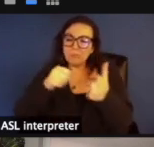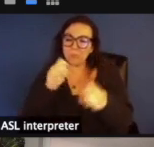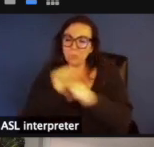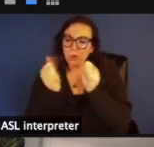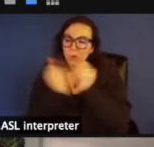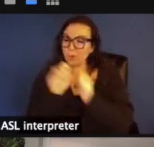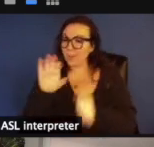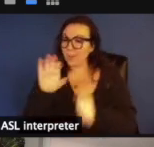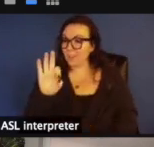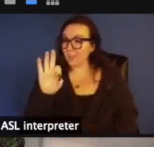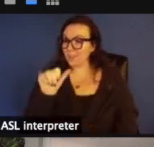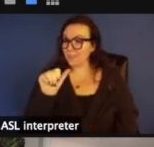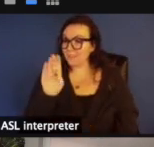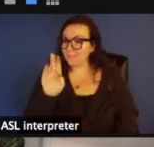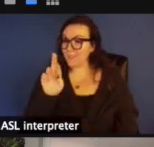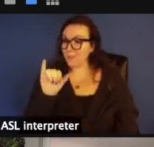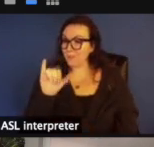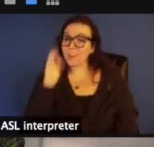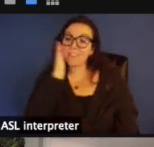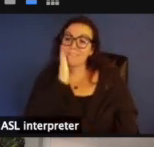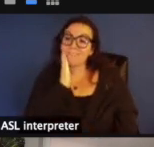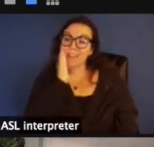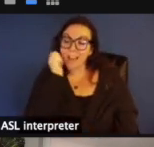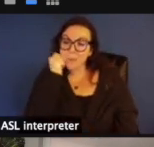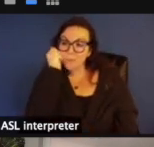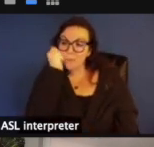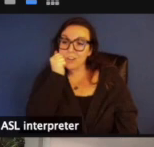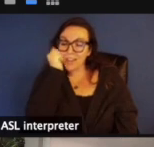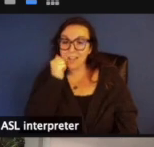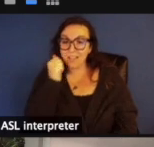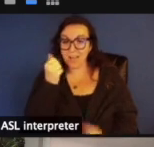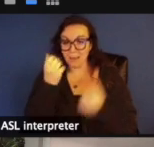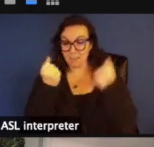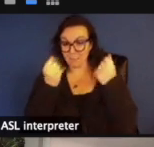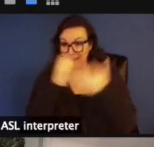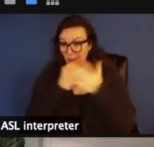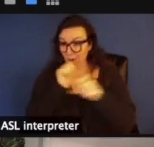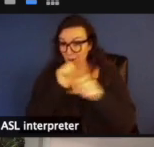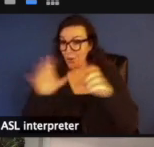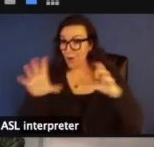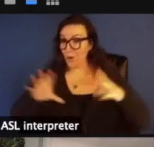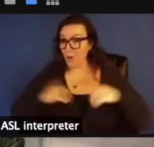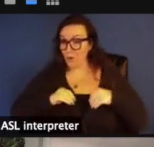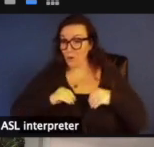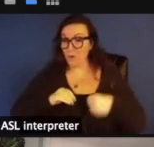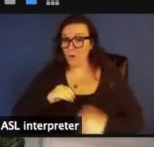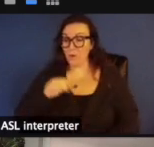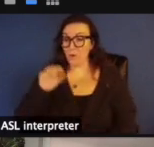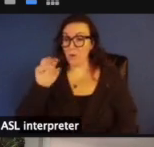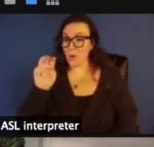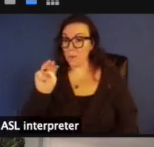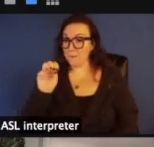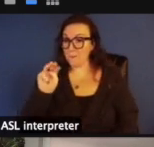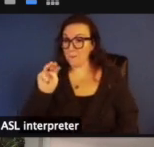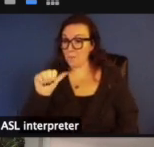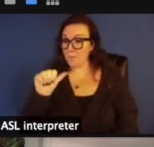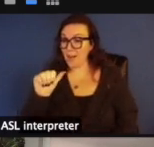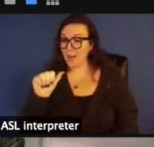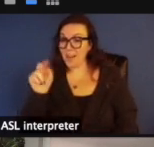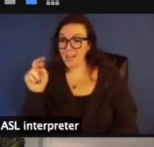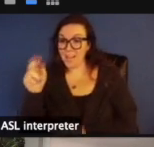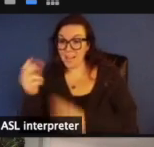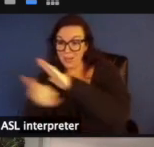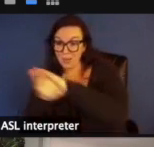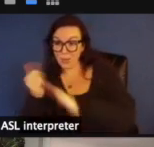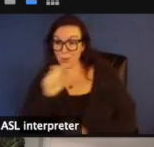Her work is owned by many museums, including the Museum of Modern Art in New York, the San Francisco Museum of Modern Art, as well as museums all over the world